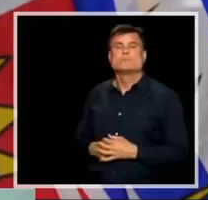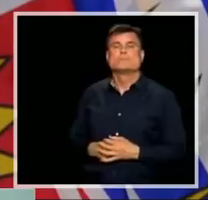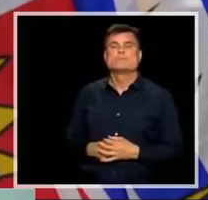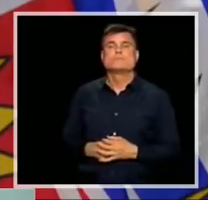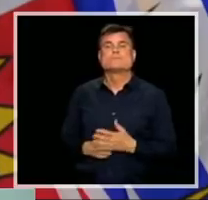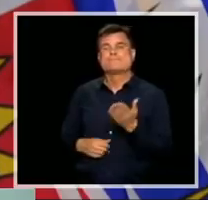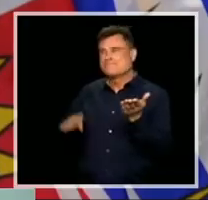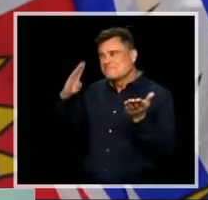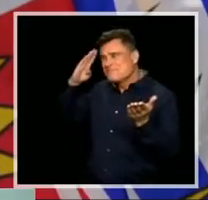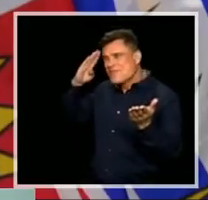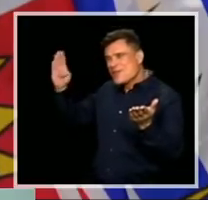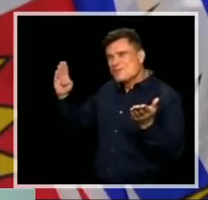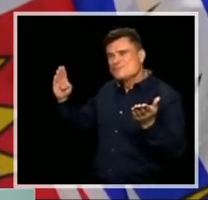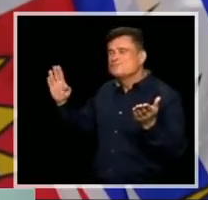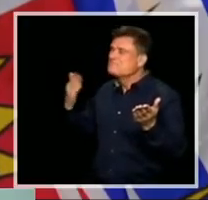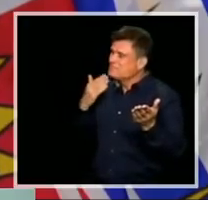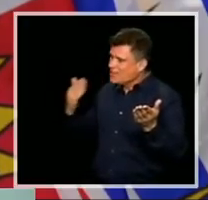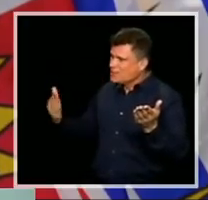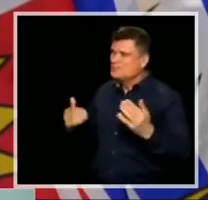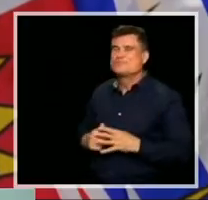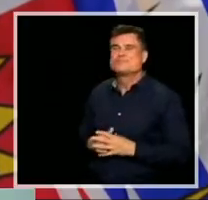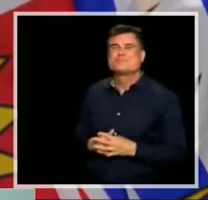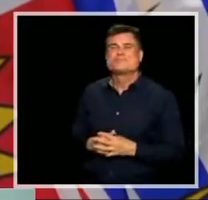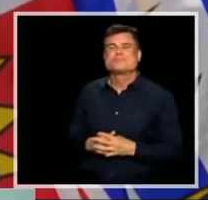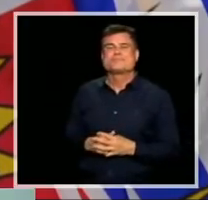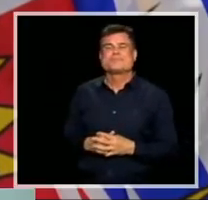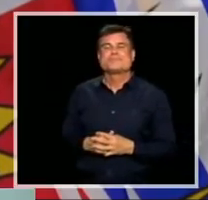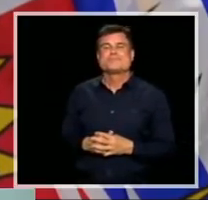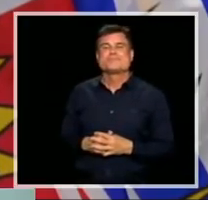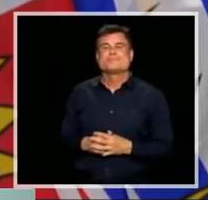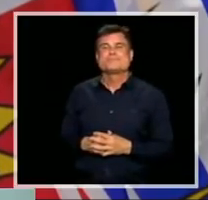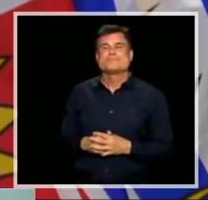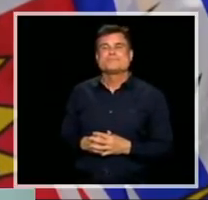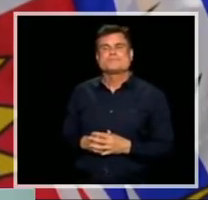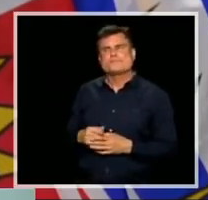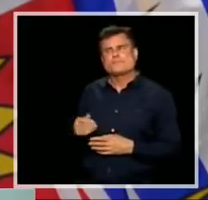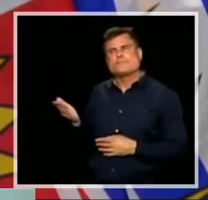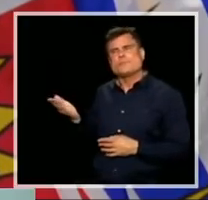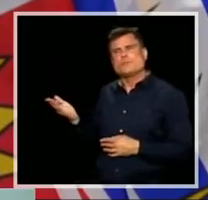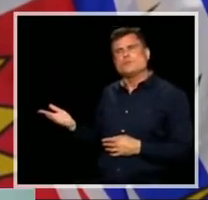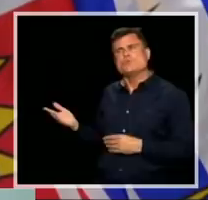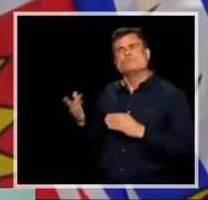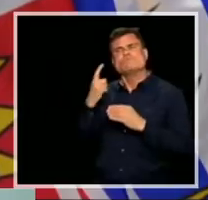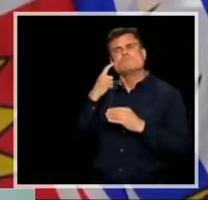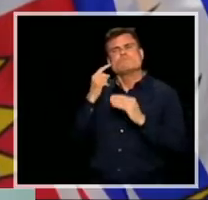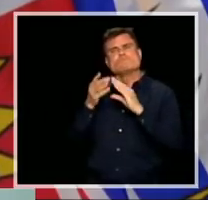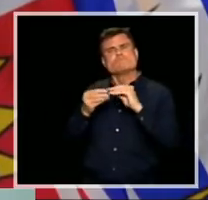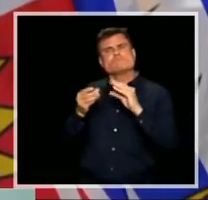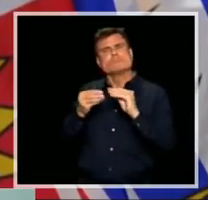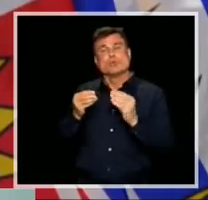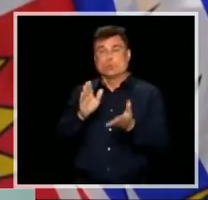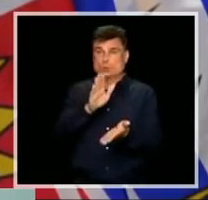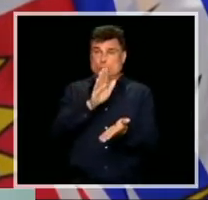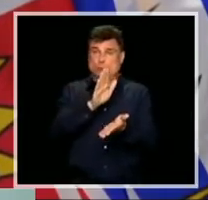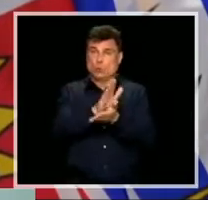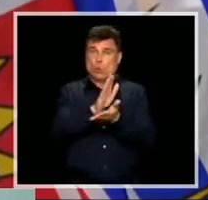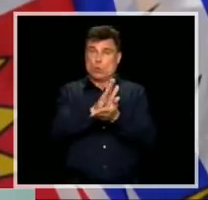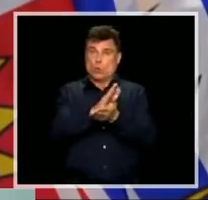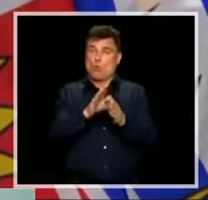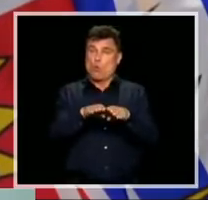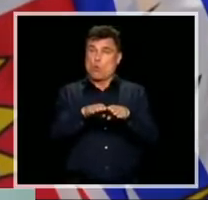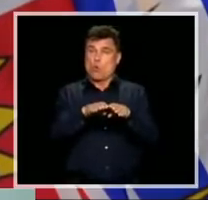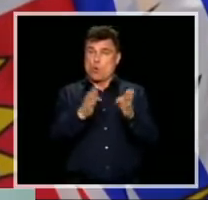classroom, inadvertently, of course, and that it might have some spread. And so they were prepared for that, and they've been monitoring that, and it's